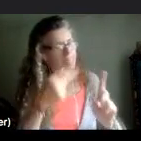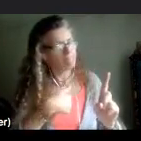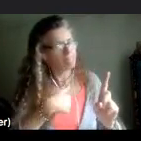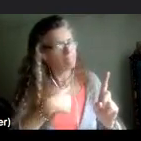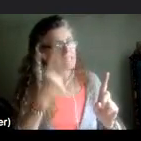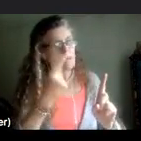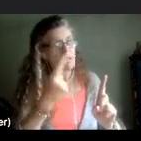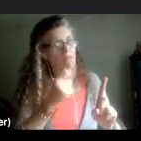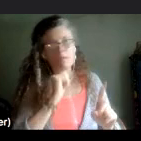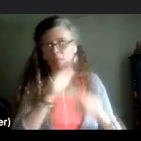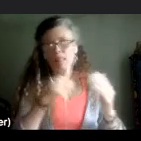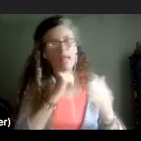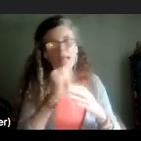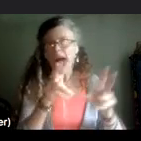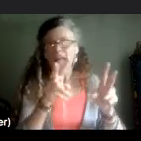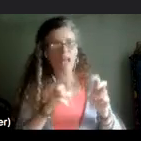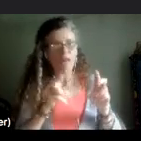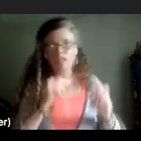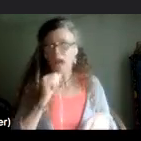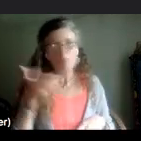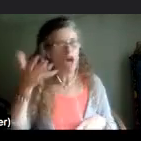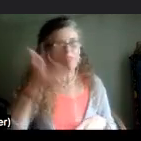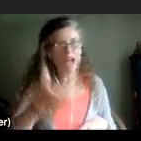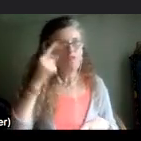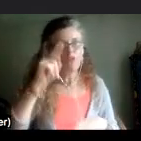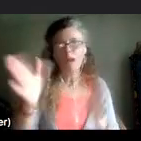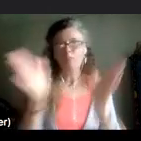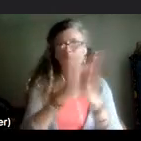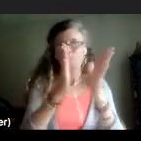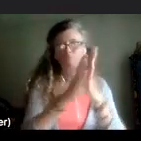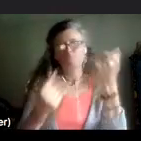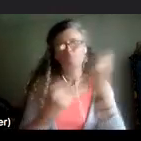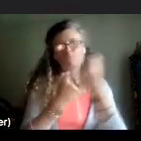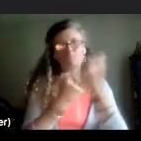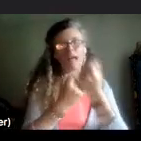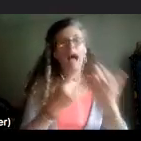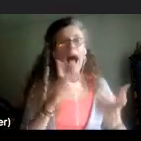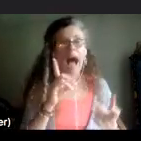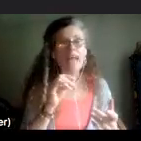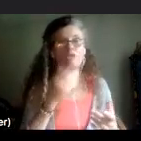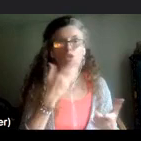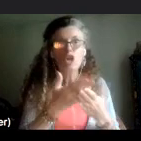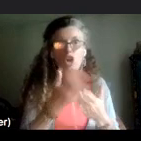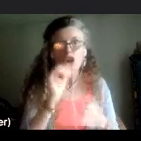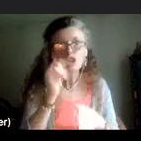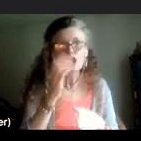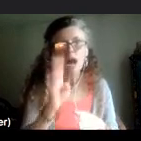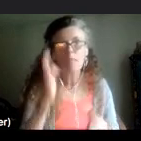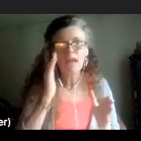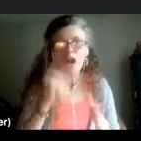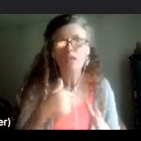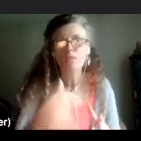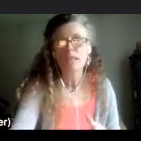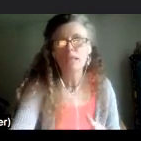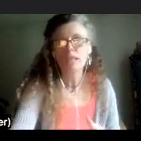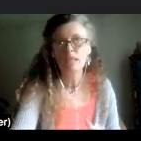completely unselfish. I'm not there for them to give me accolades. I'm not there so that I do a good job and they acknowledge me. I don't give a